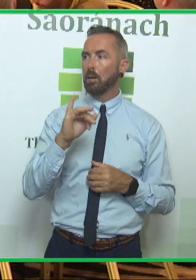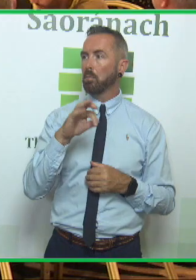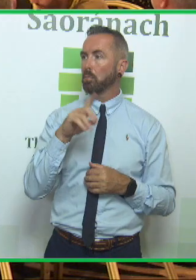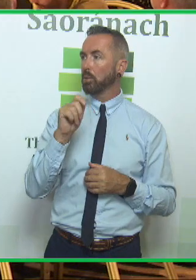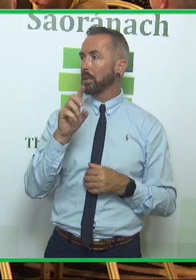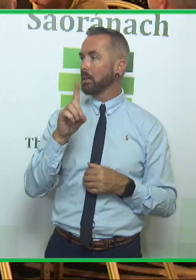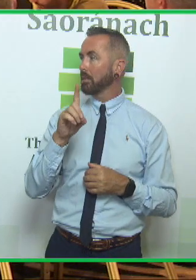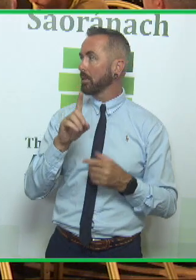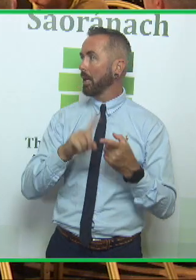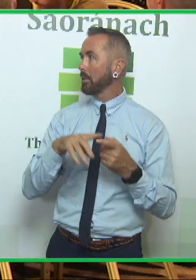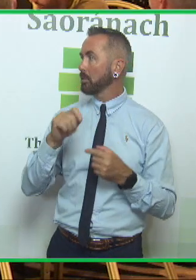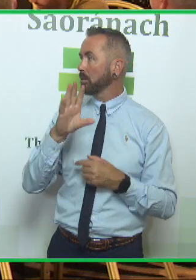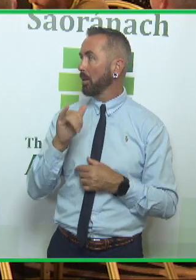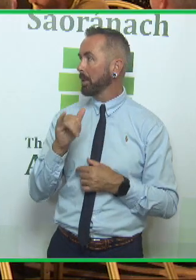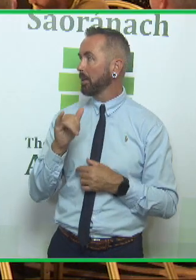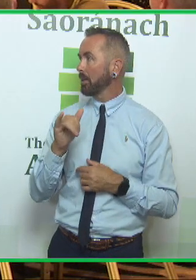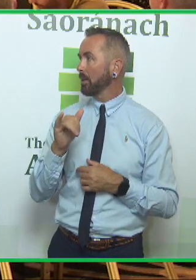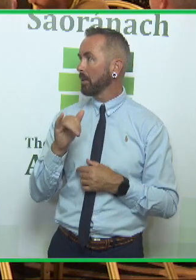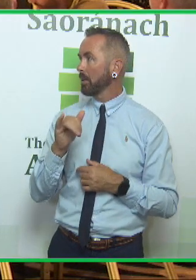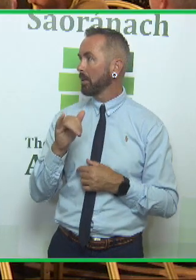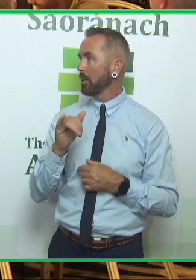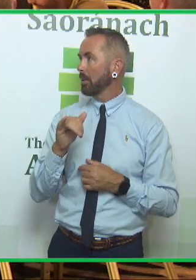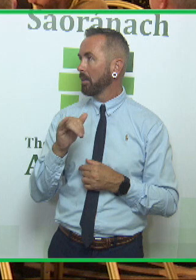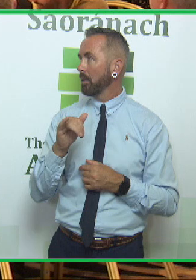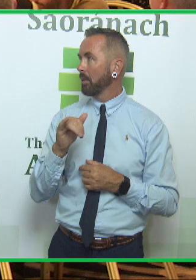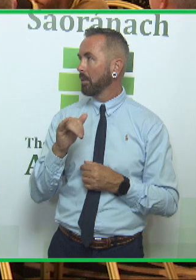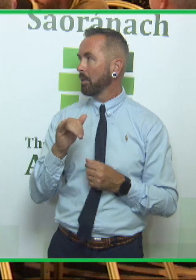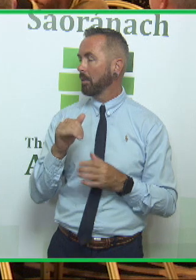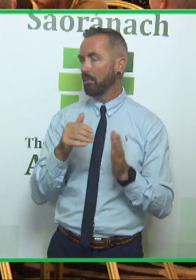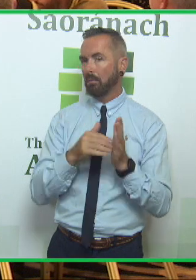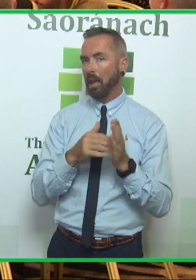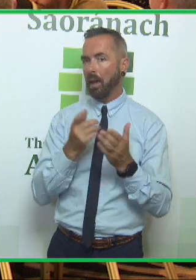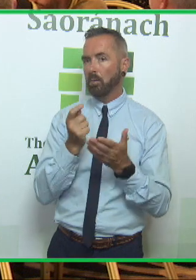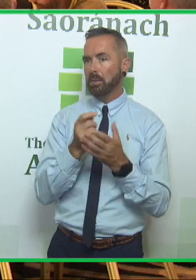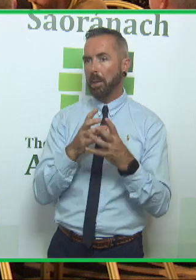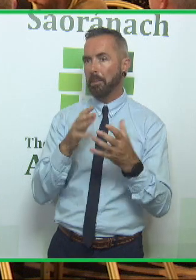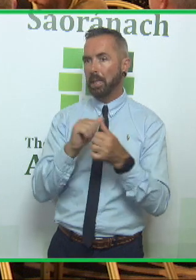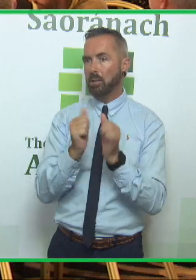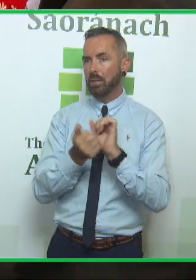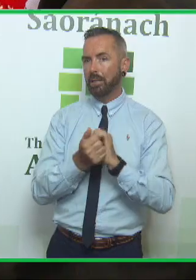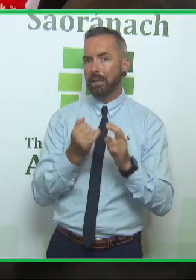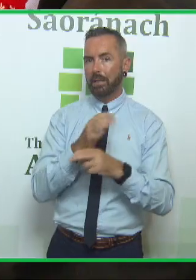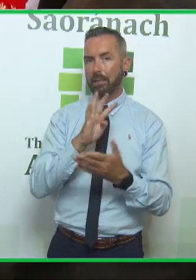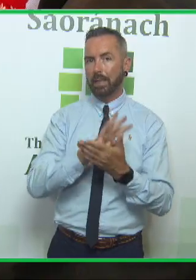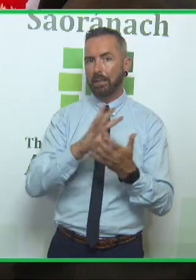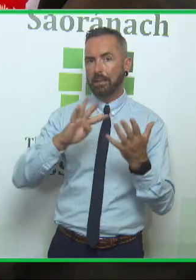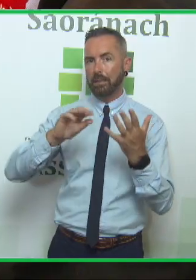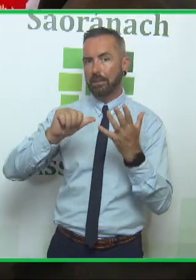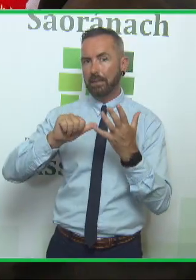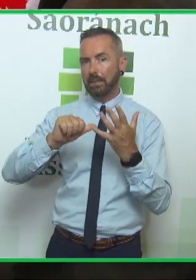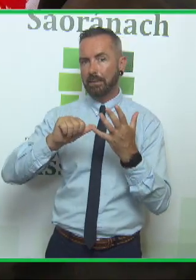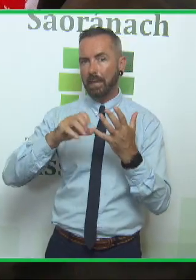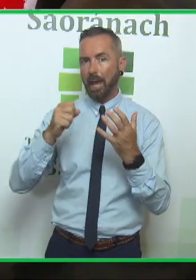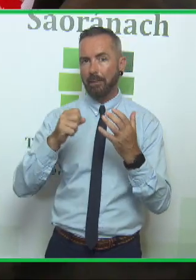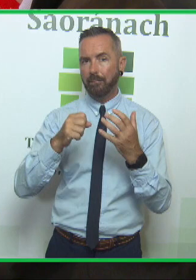just pop in for a second. I guess it was a time of significant changes at government level. In '96 we had a rainbow, I think, a coalition